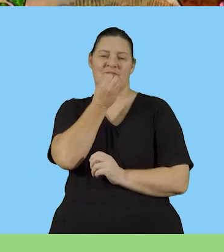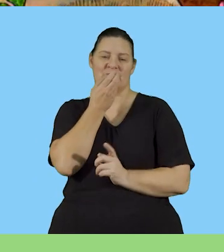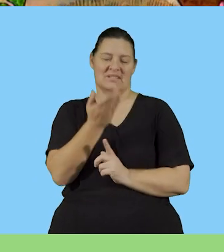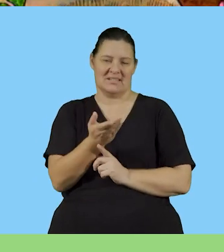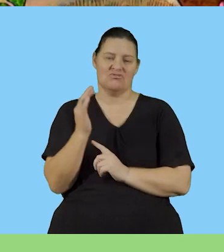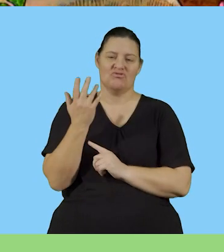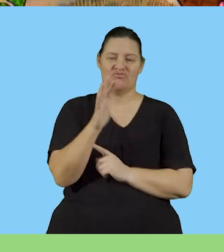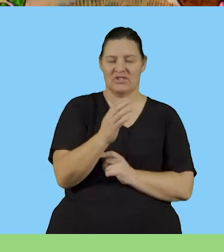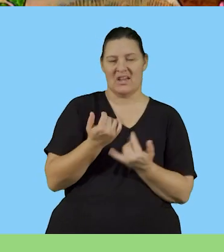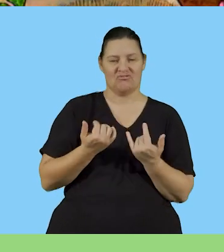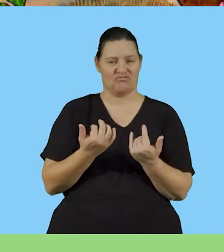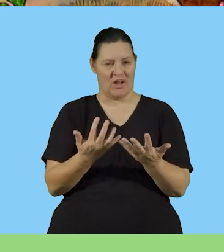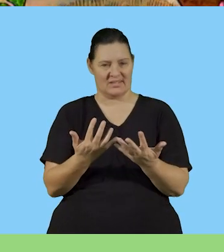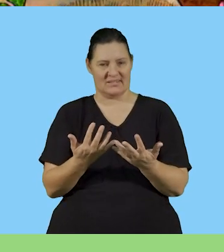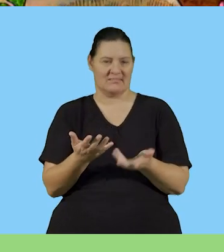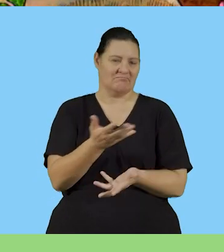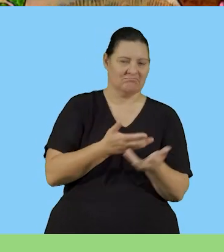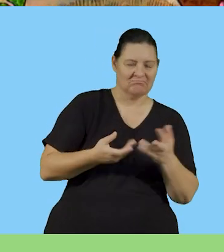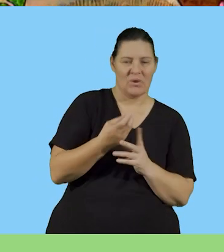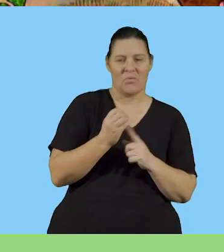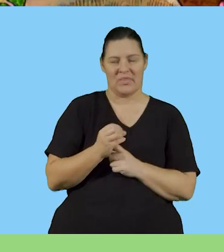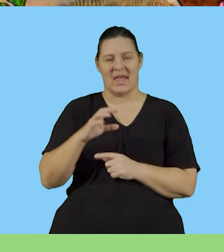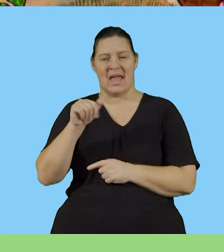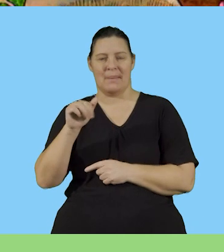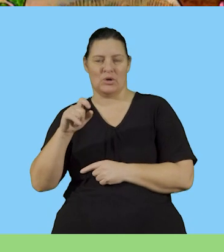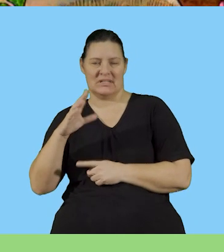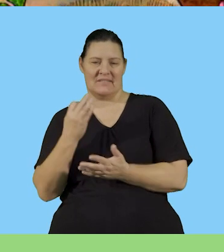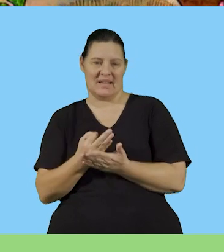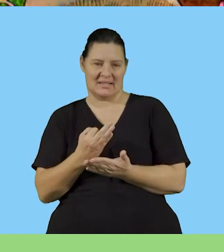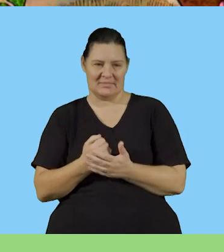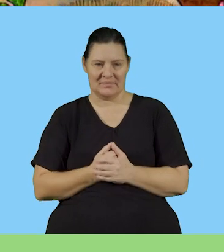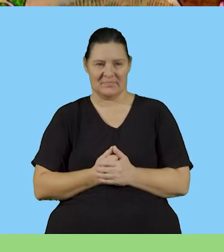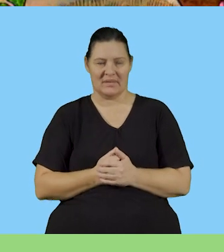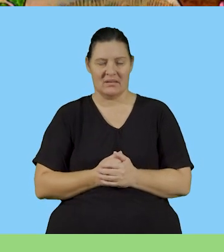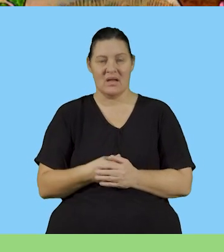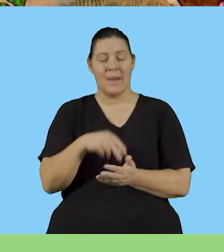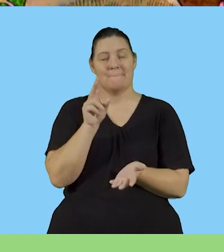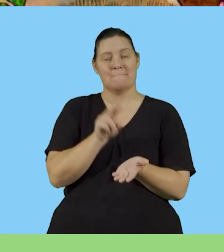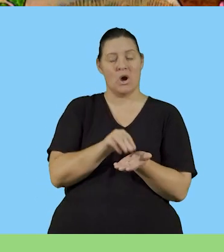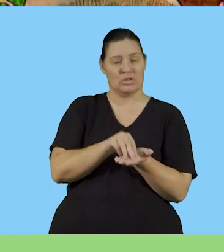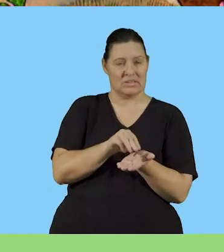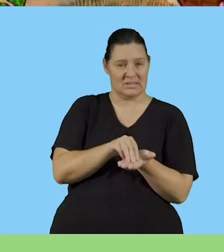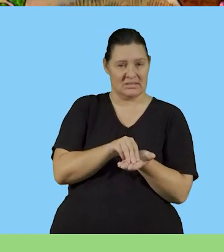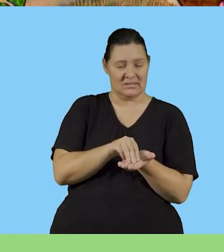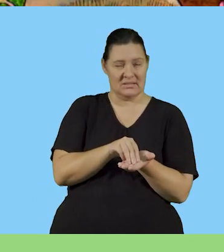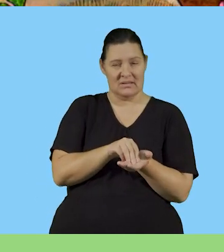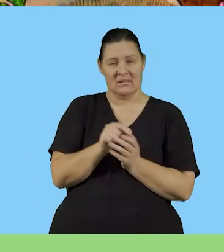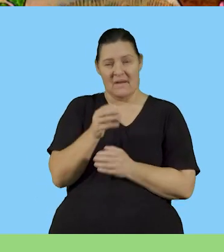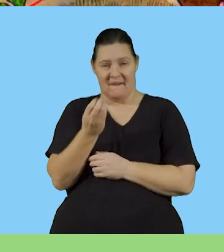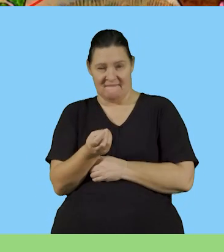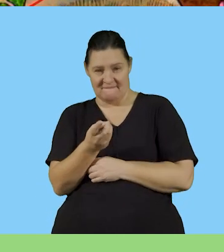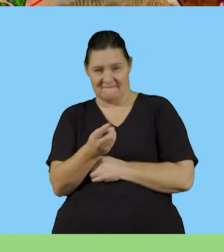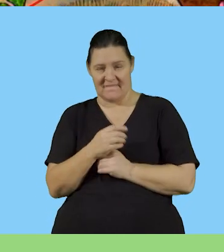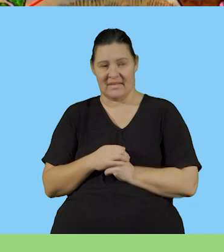is how the trees and the grass are interacting with the abiotic factors. And then the mouse, which